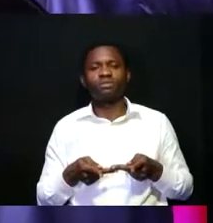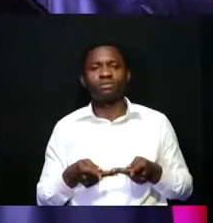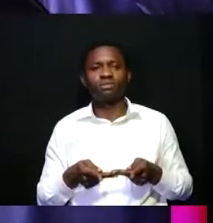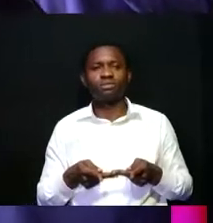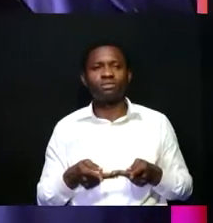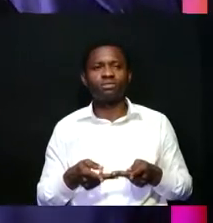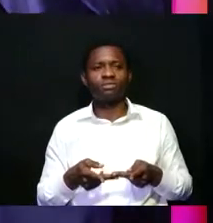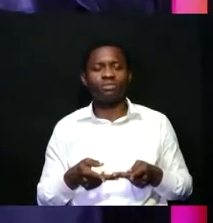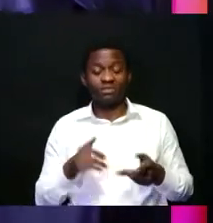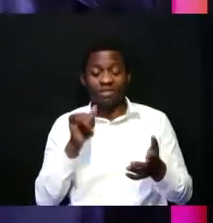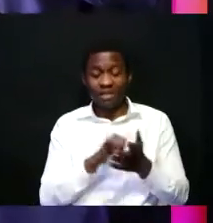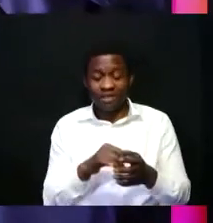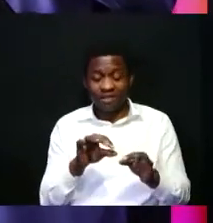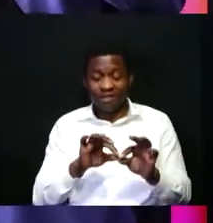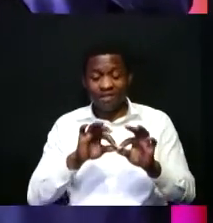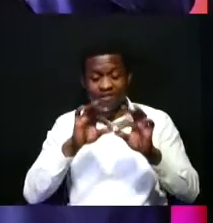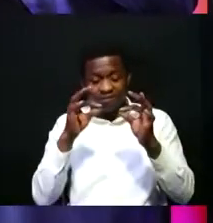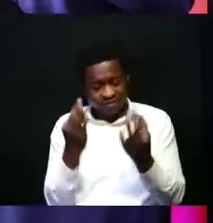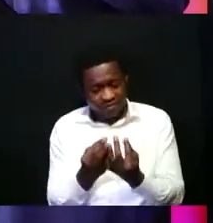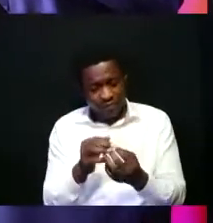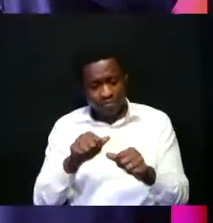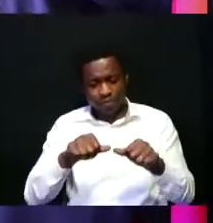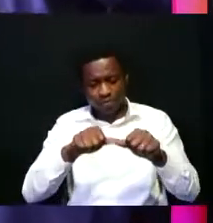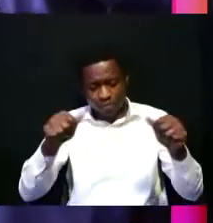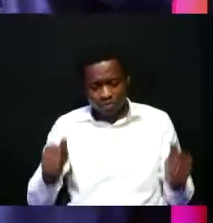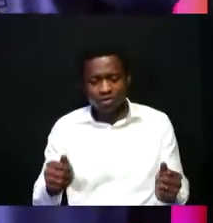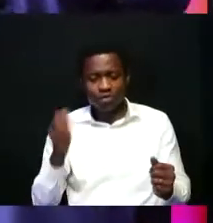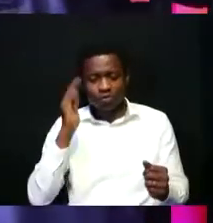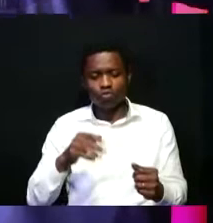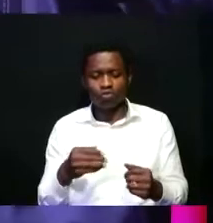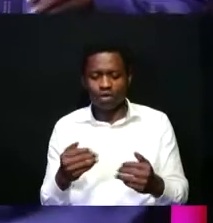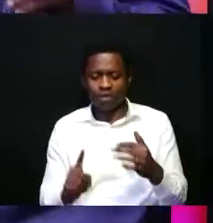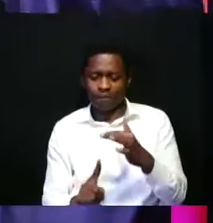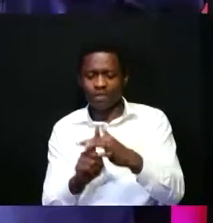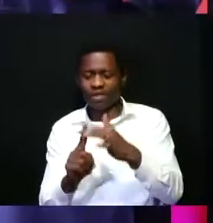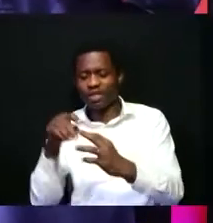That family altars will be raised in homes again.